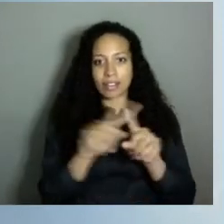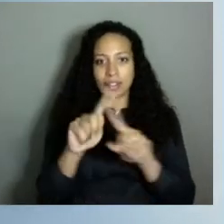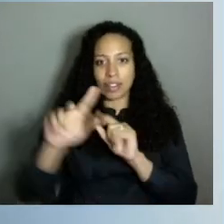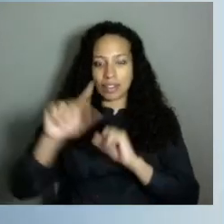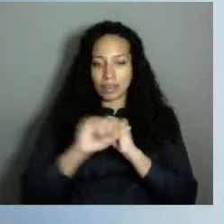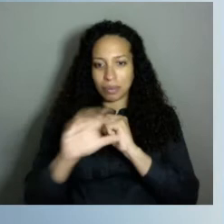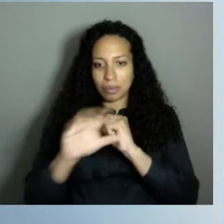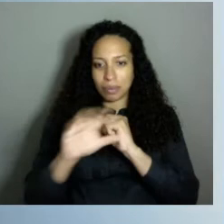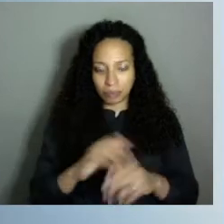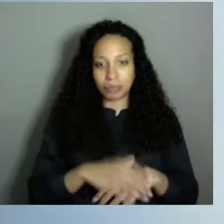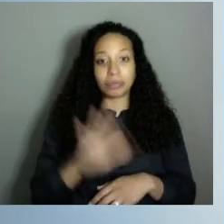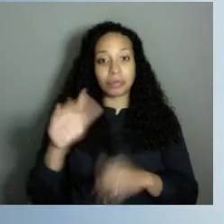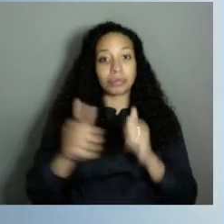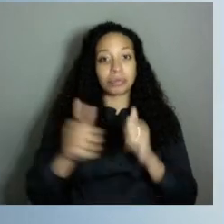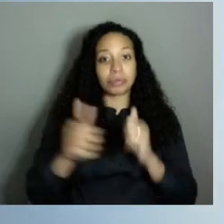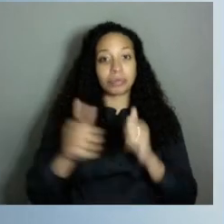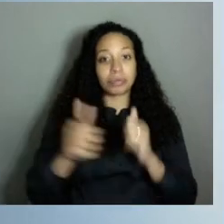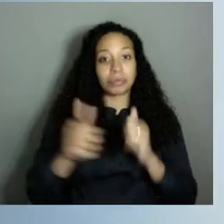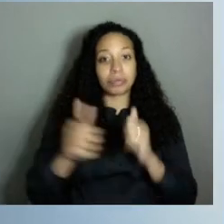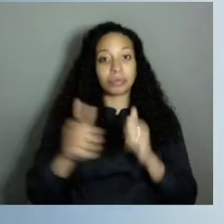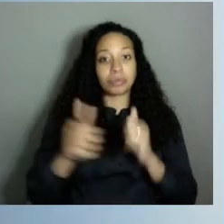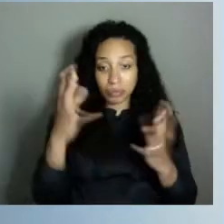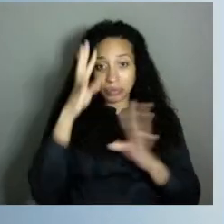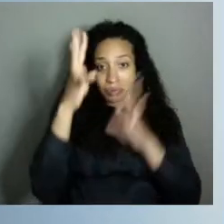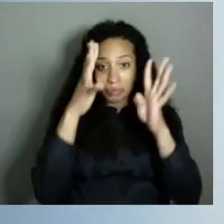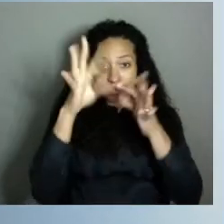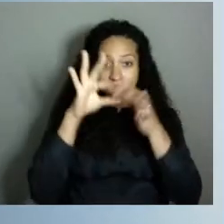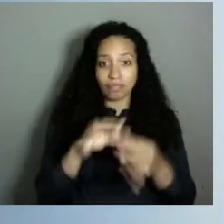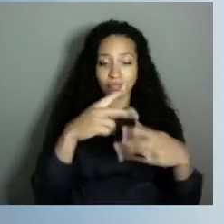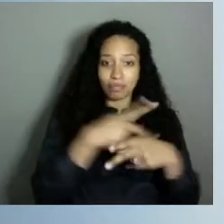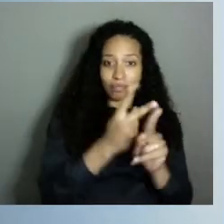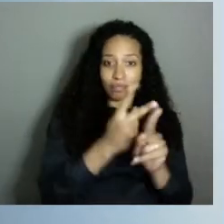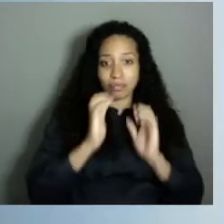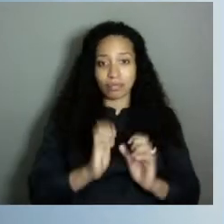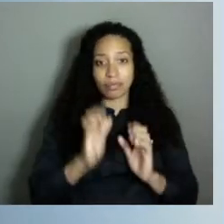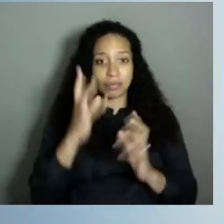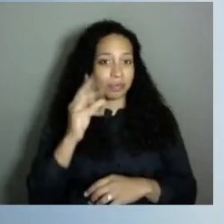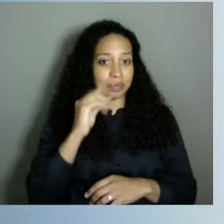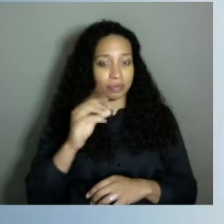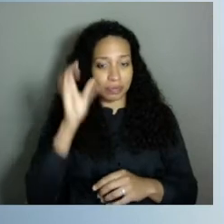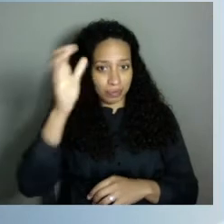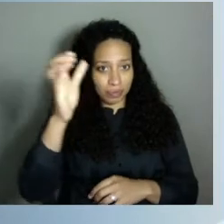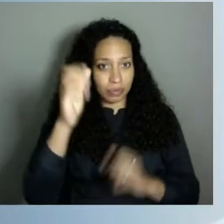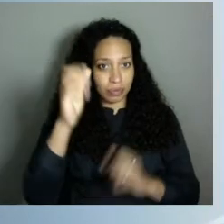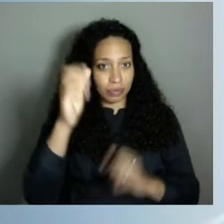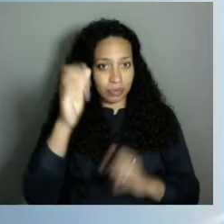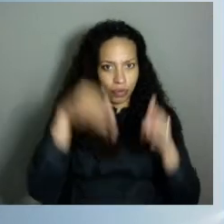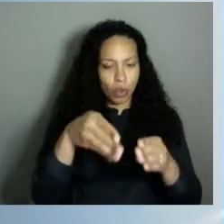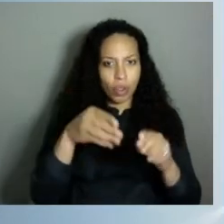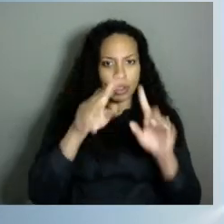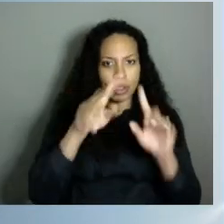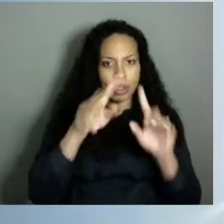most recent focus is on innovation around product and customer experience concepts with the objectives of assessing how customers